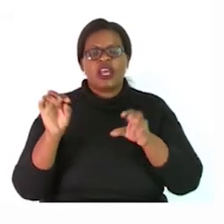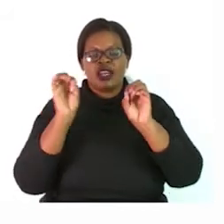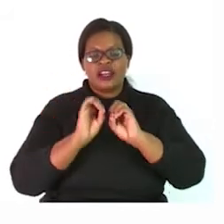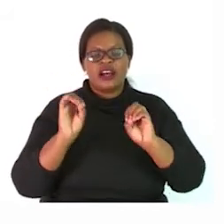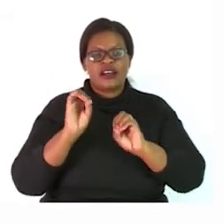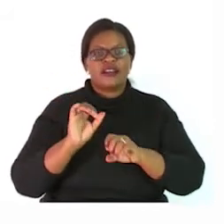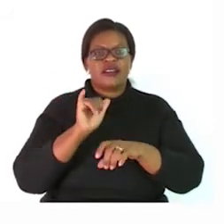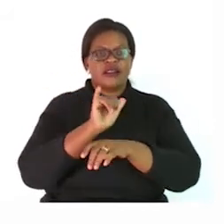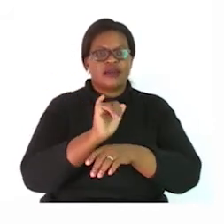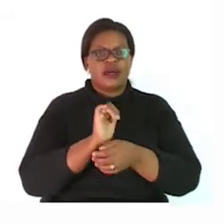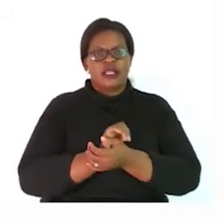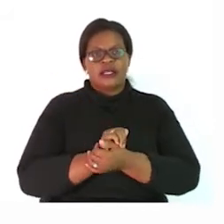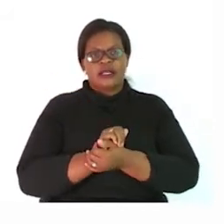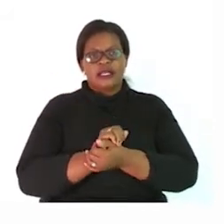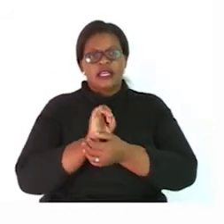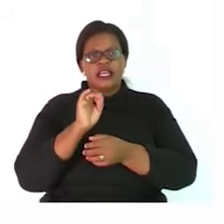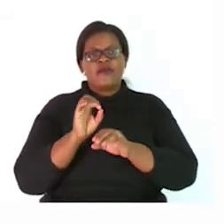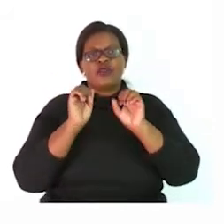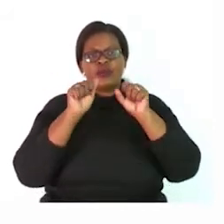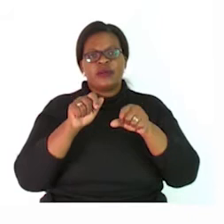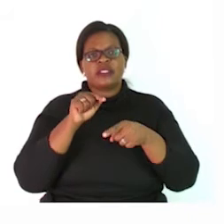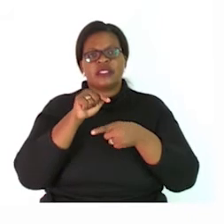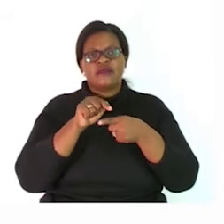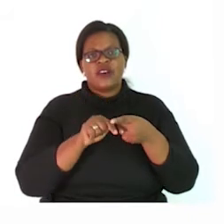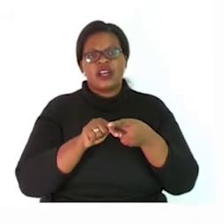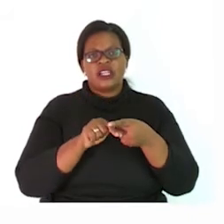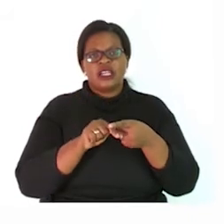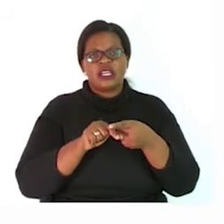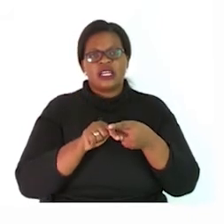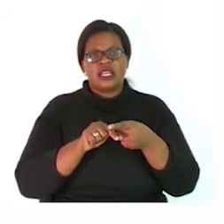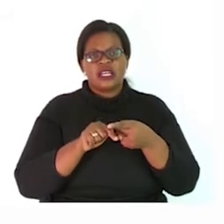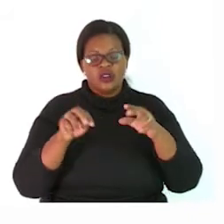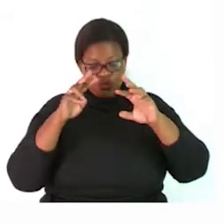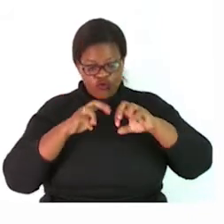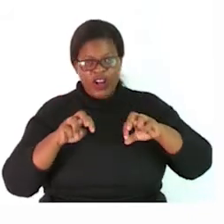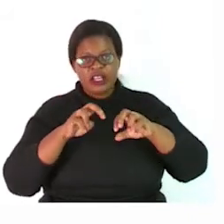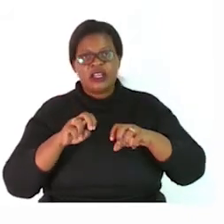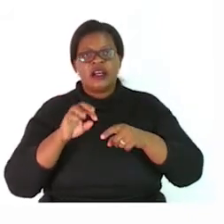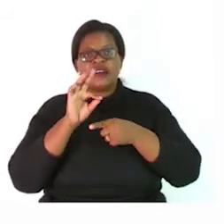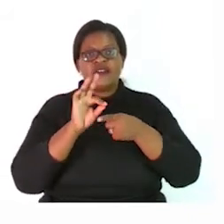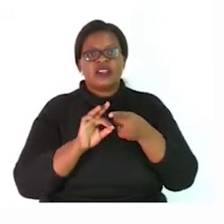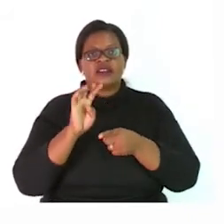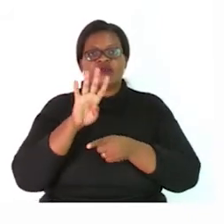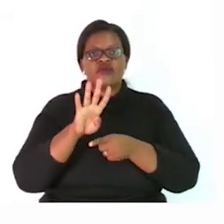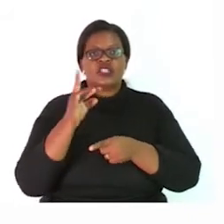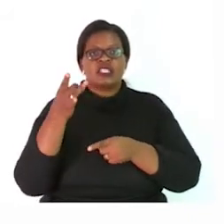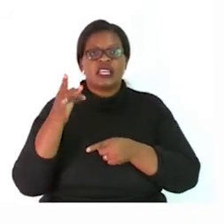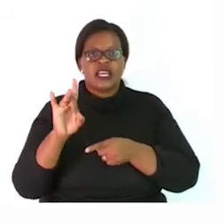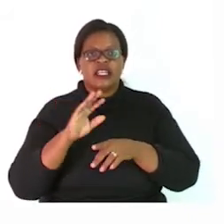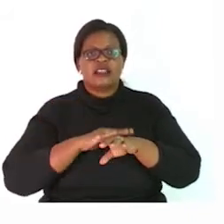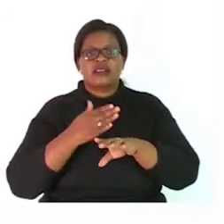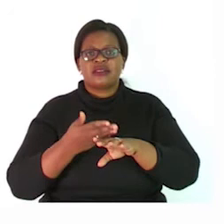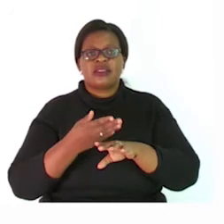If you have to divide or to find the factors of 48, which